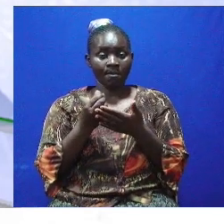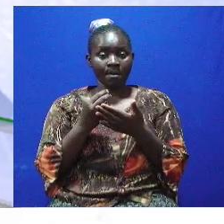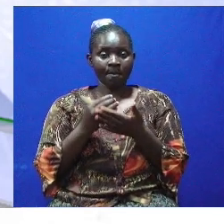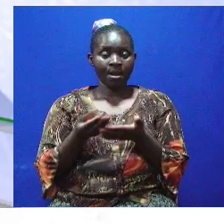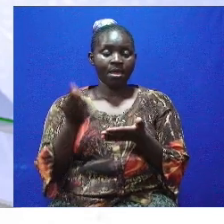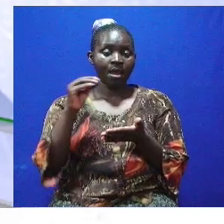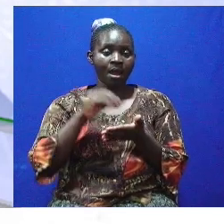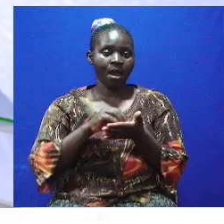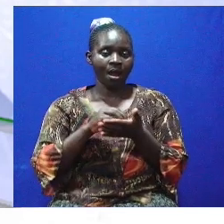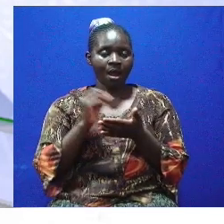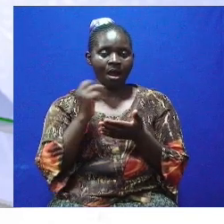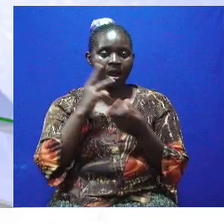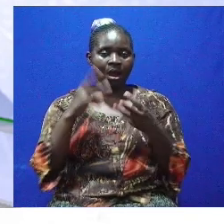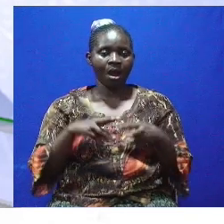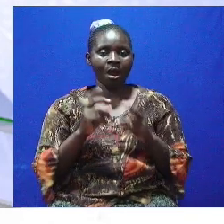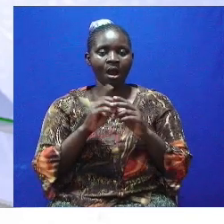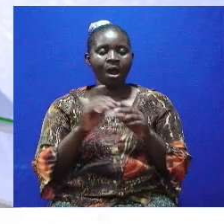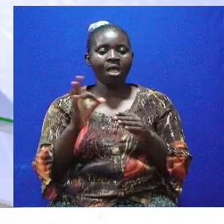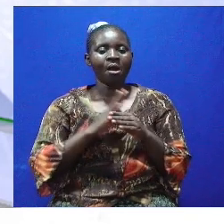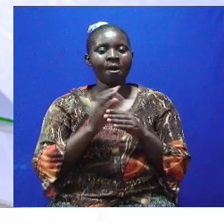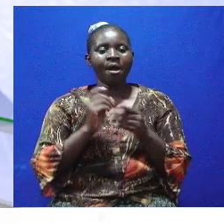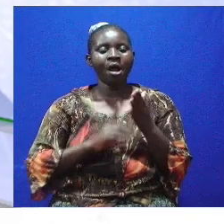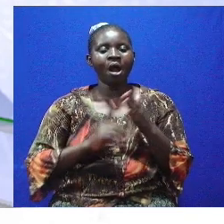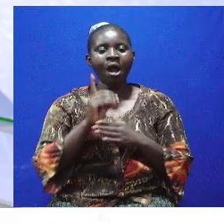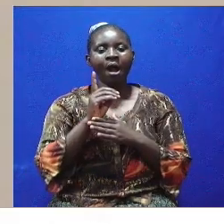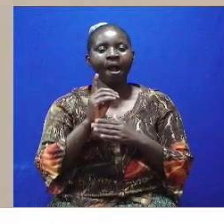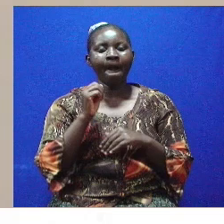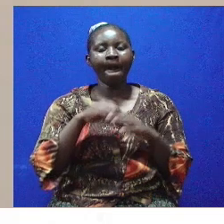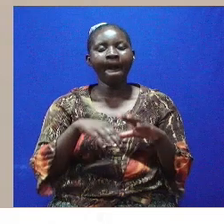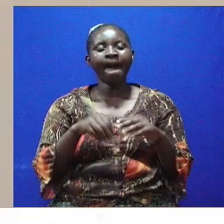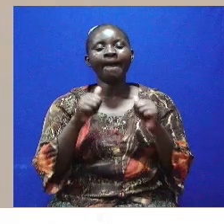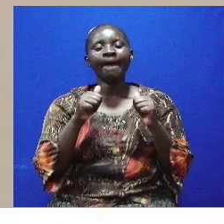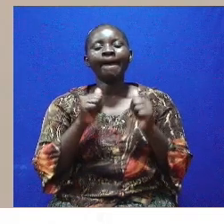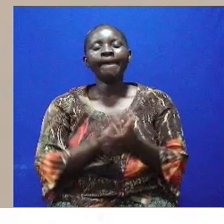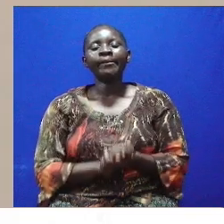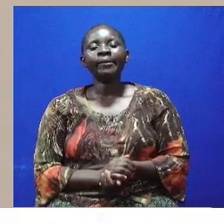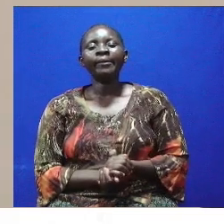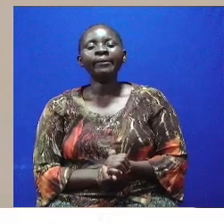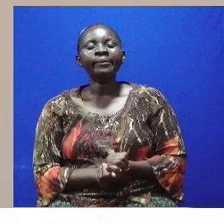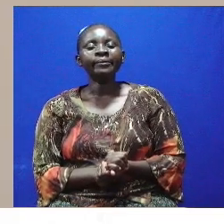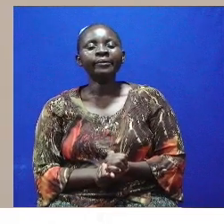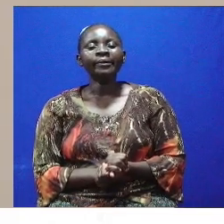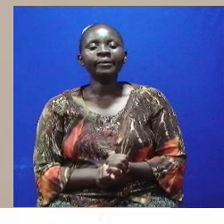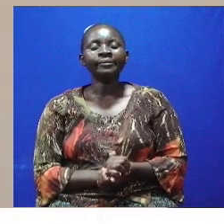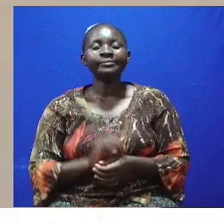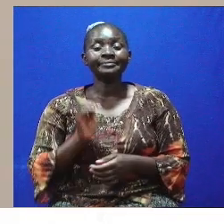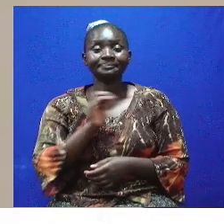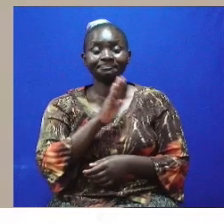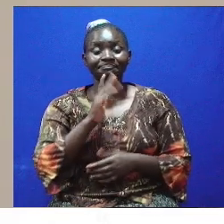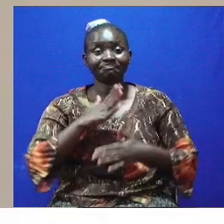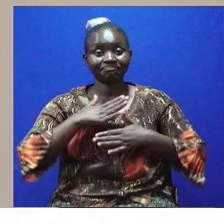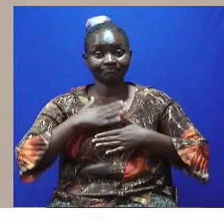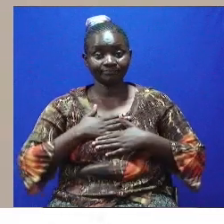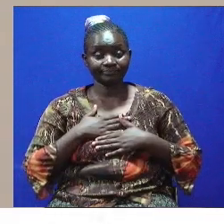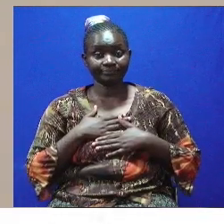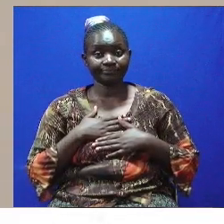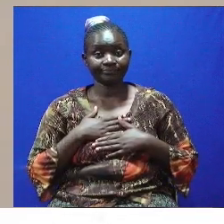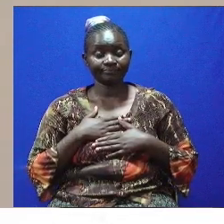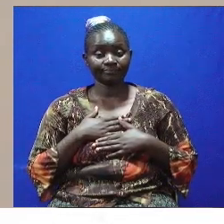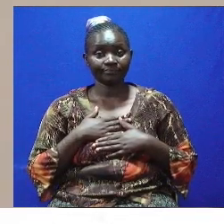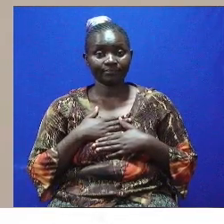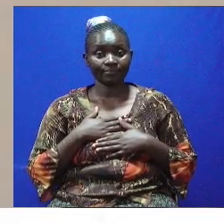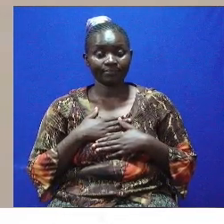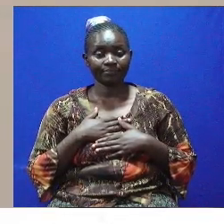wa asentire moyo gukirania magendro imeye county yo. So we have a long way to go, and for